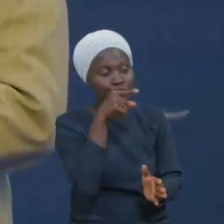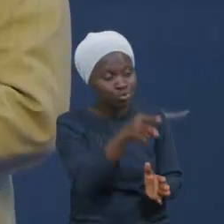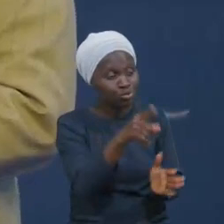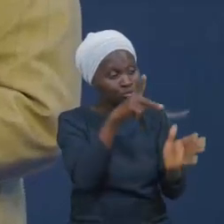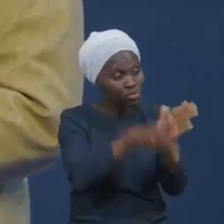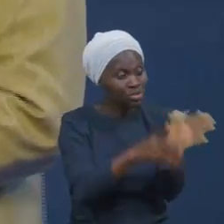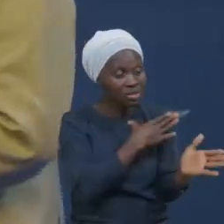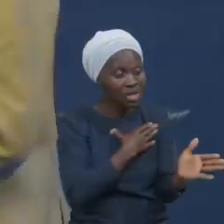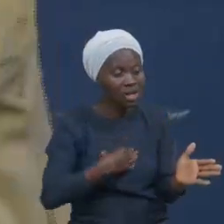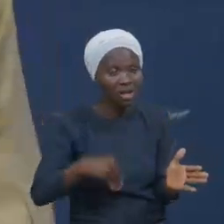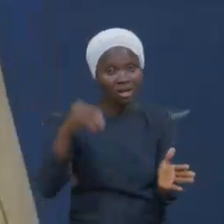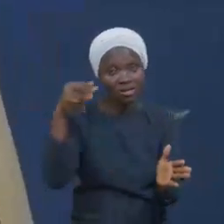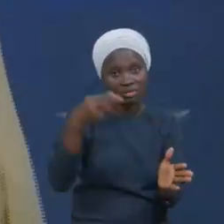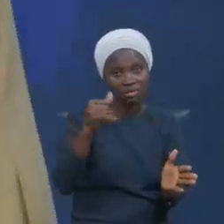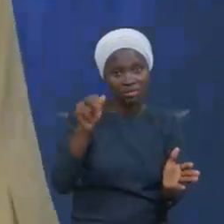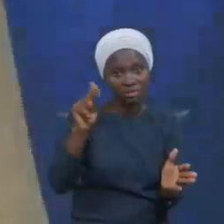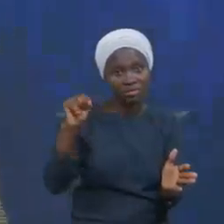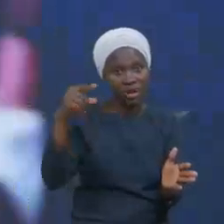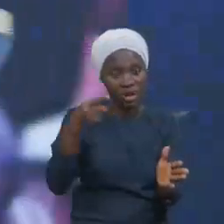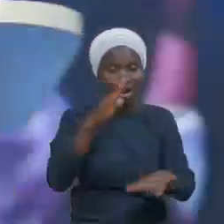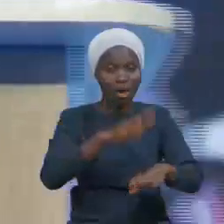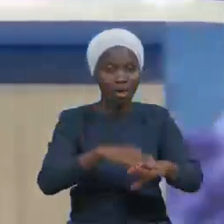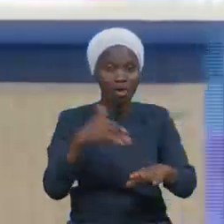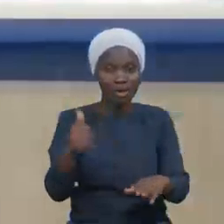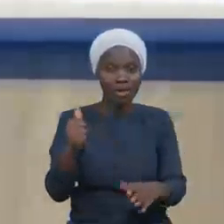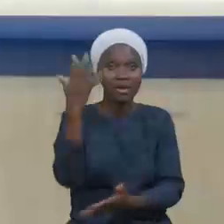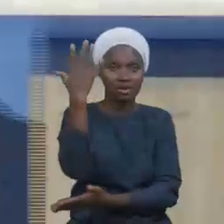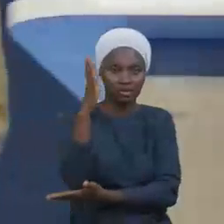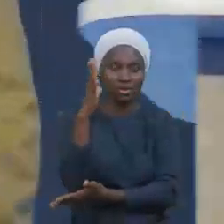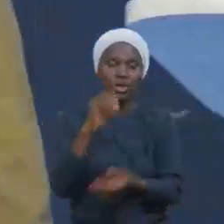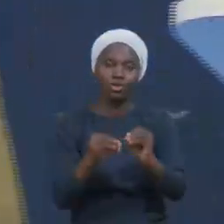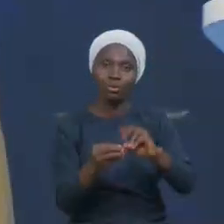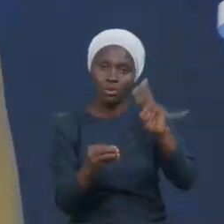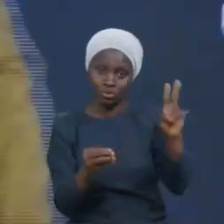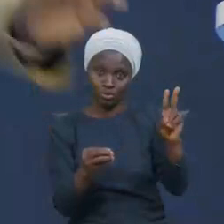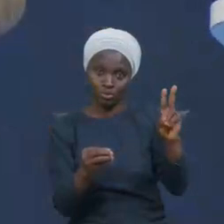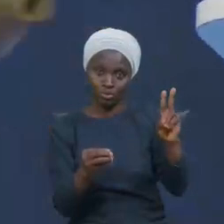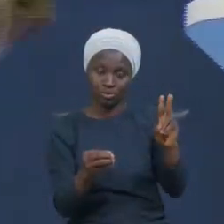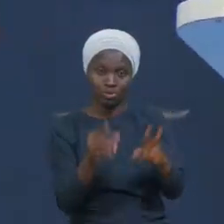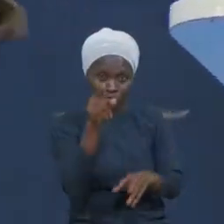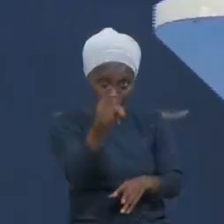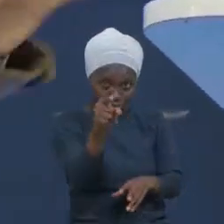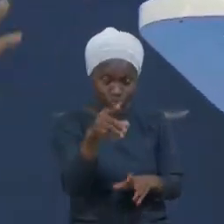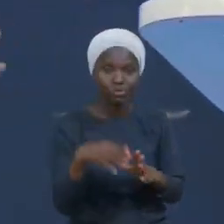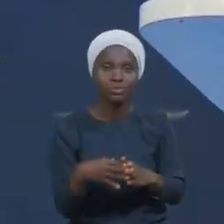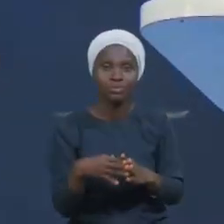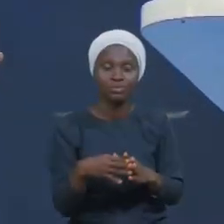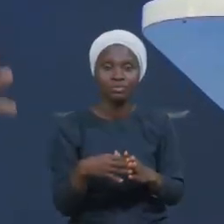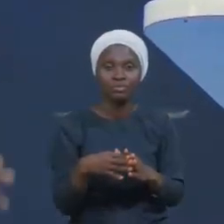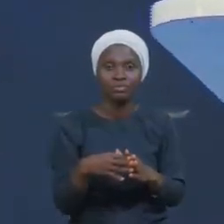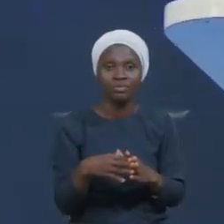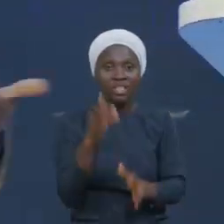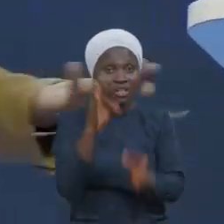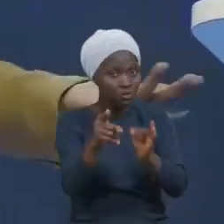on a tree. Number two, ye, that's you. If you had not